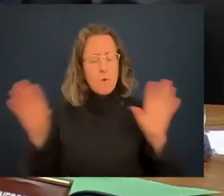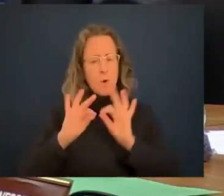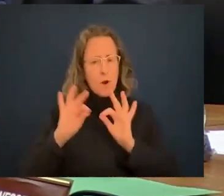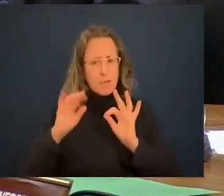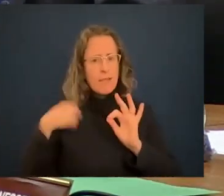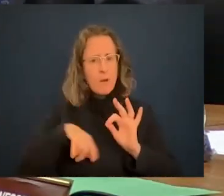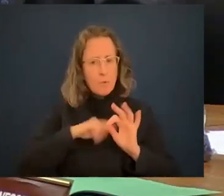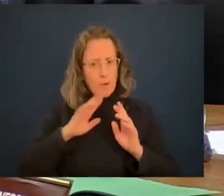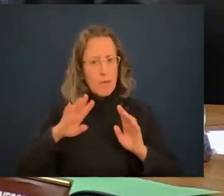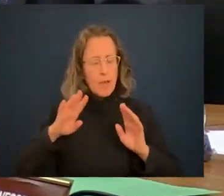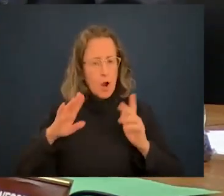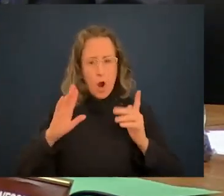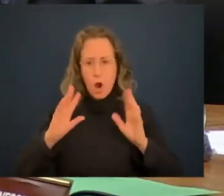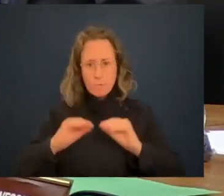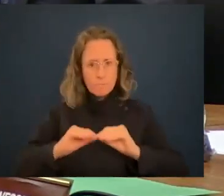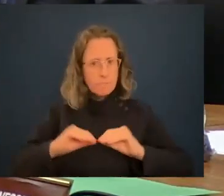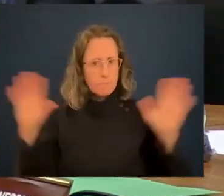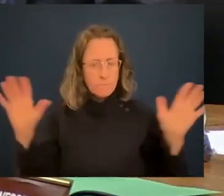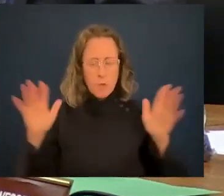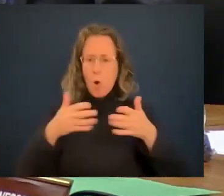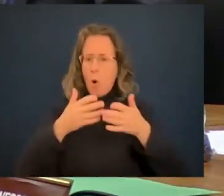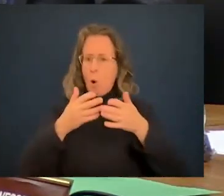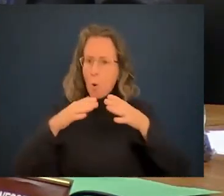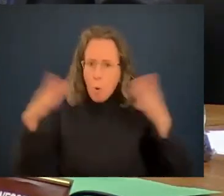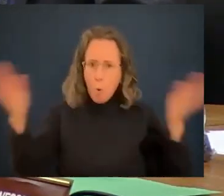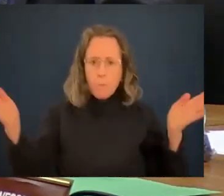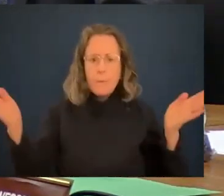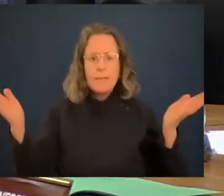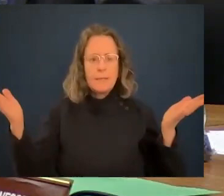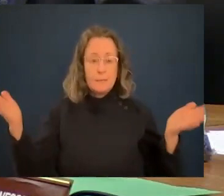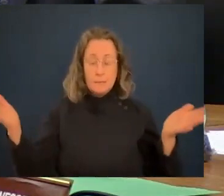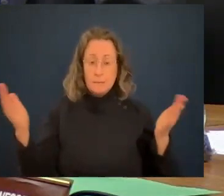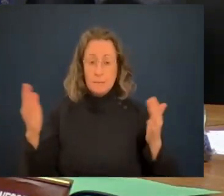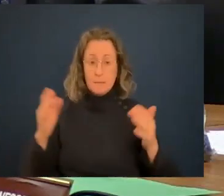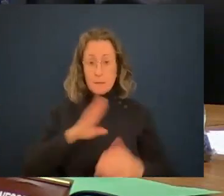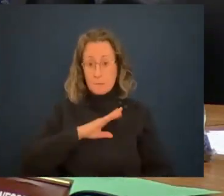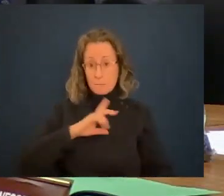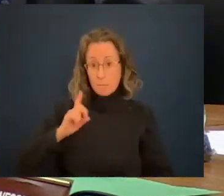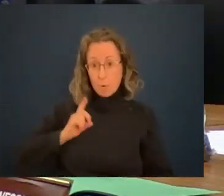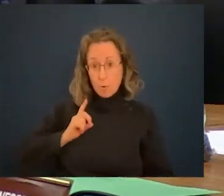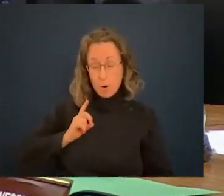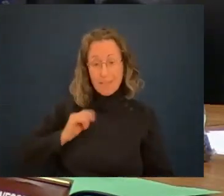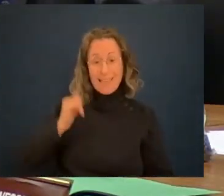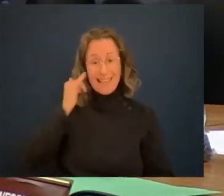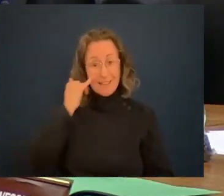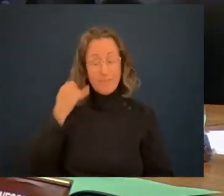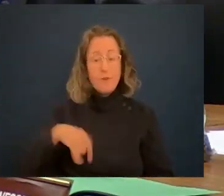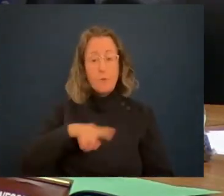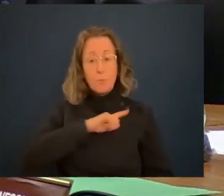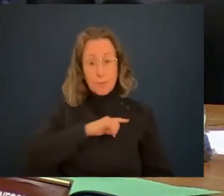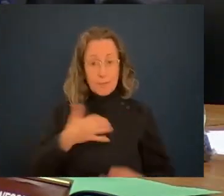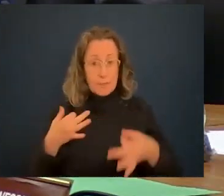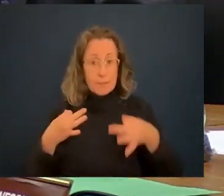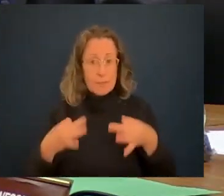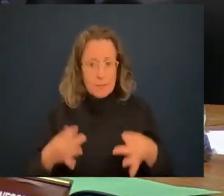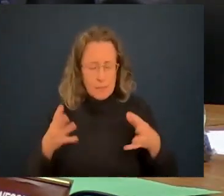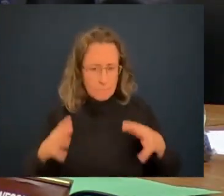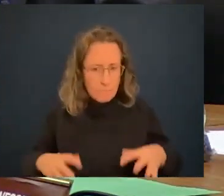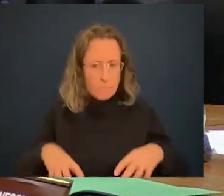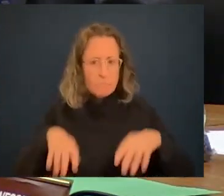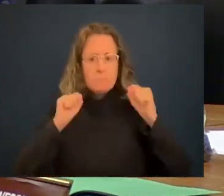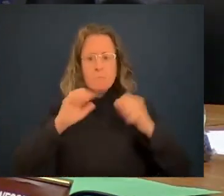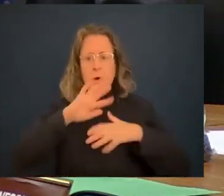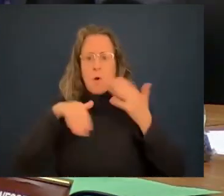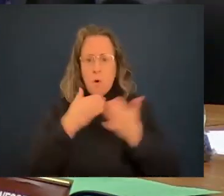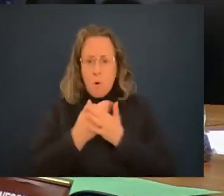board uh considering moving to Municipal full Municipal Fire EMS um and the community